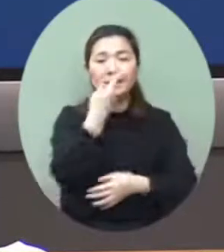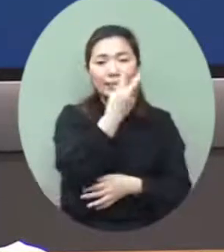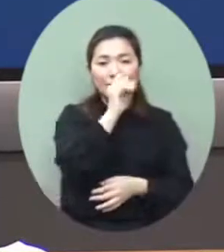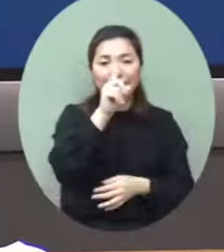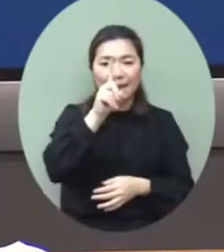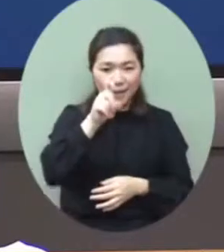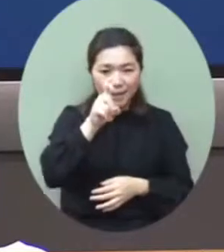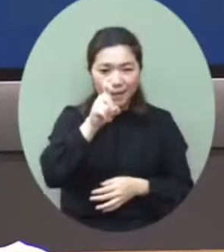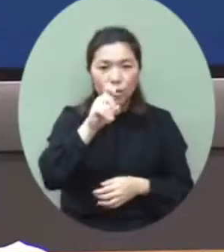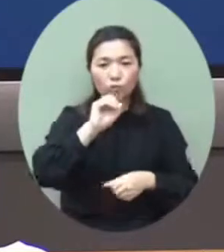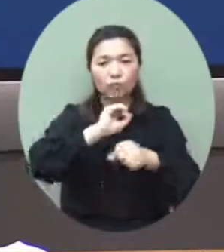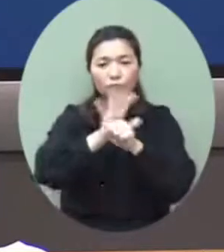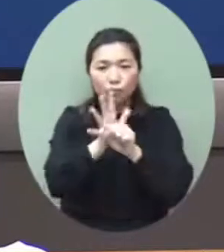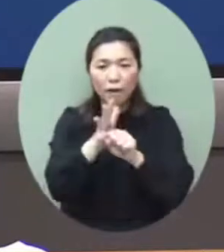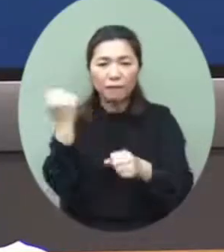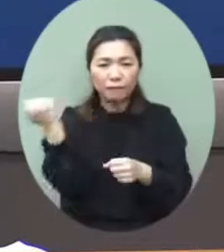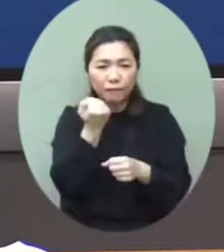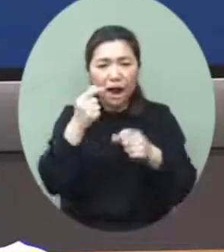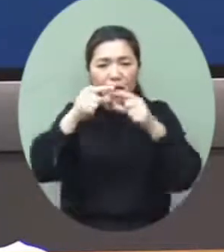system.